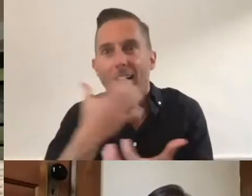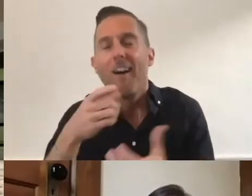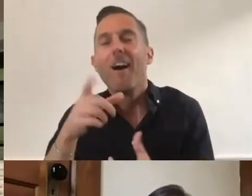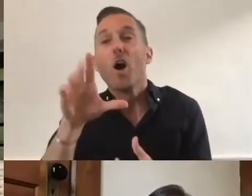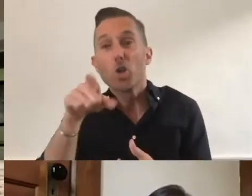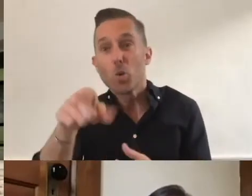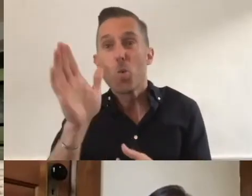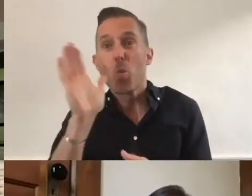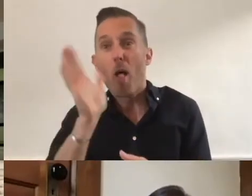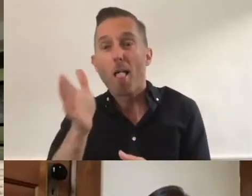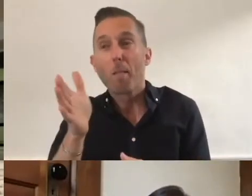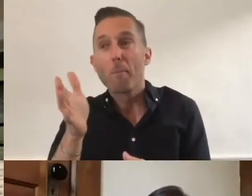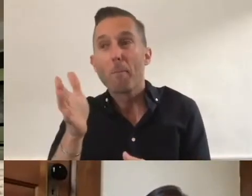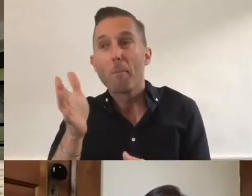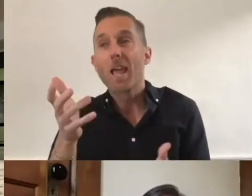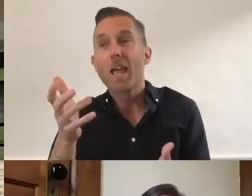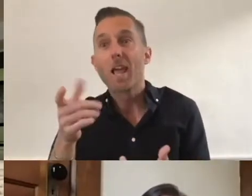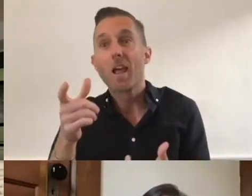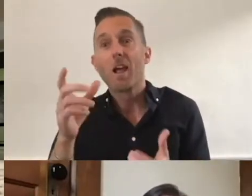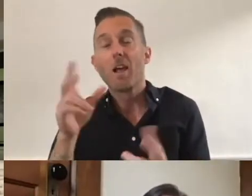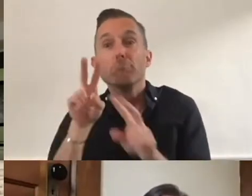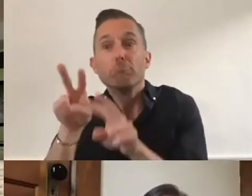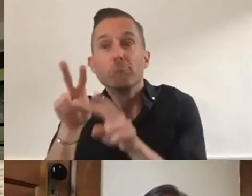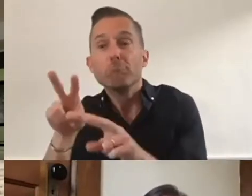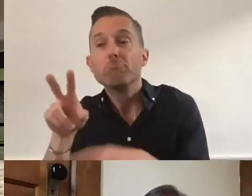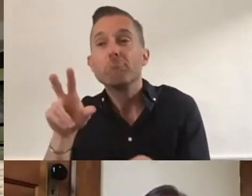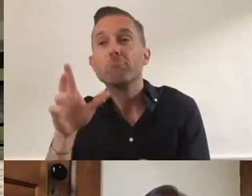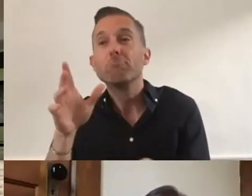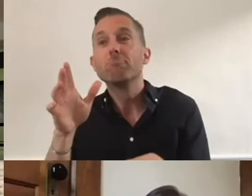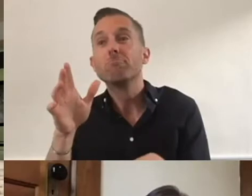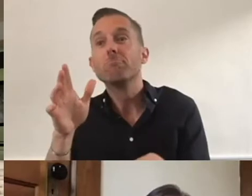be looking at